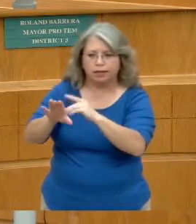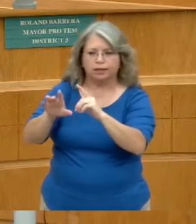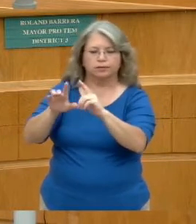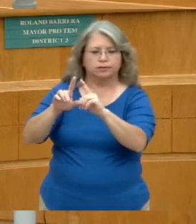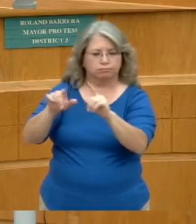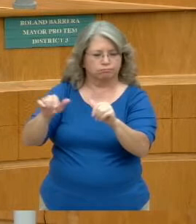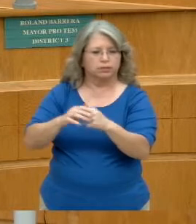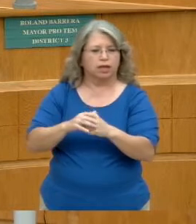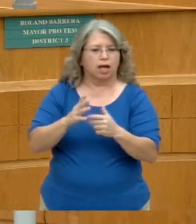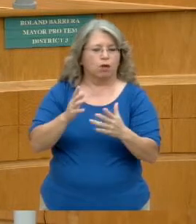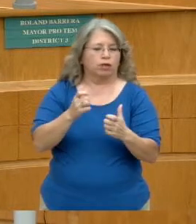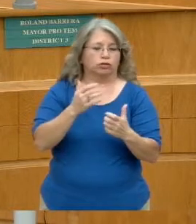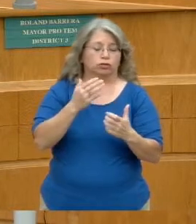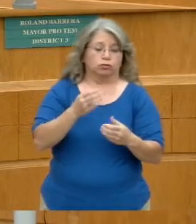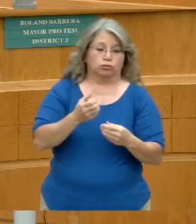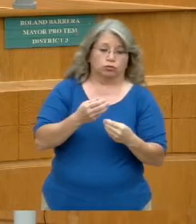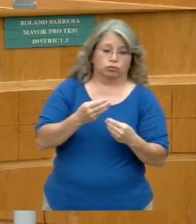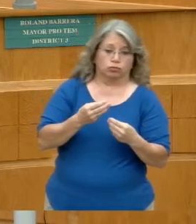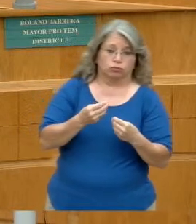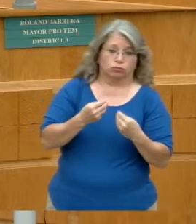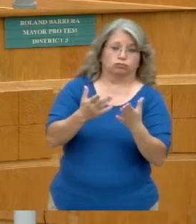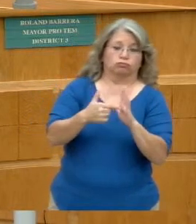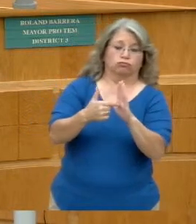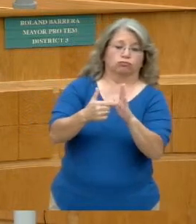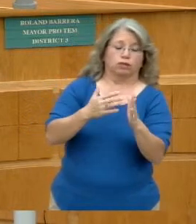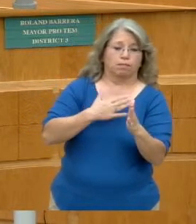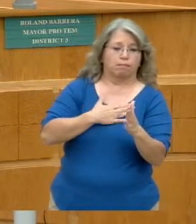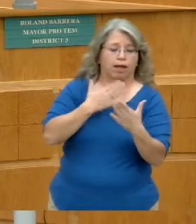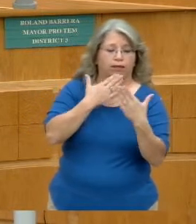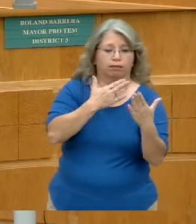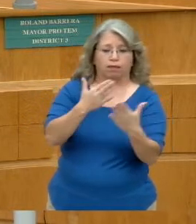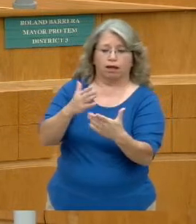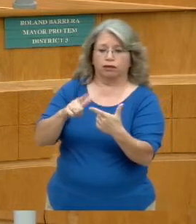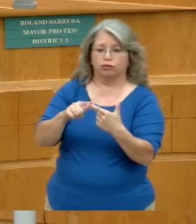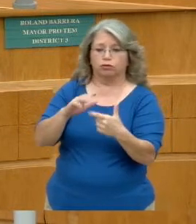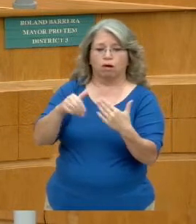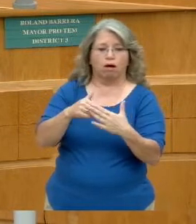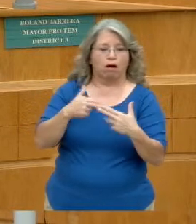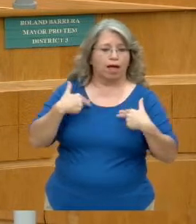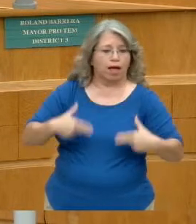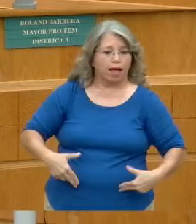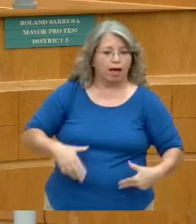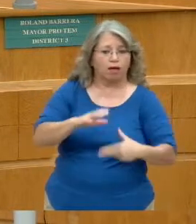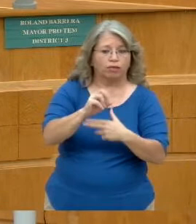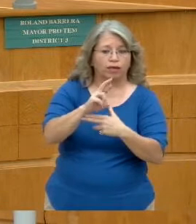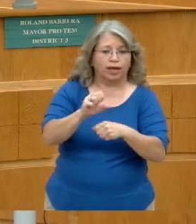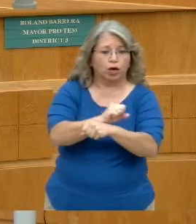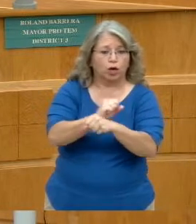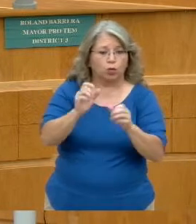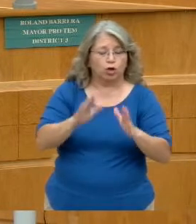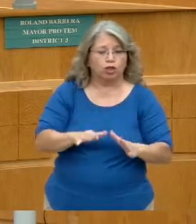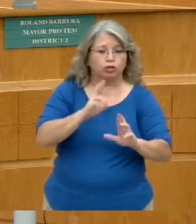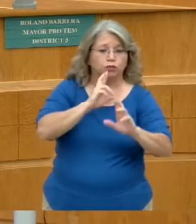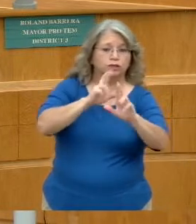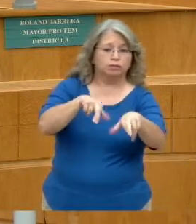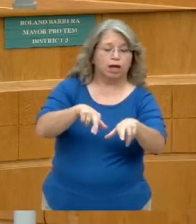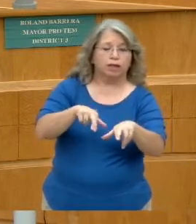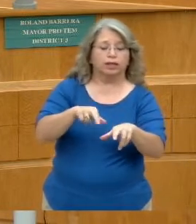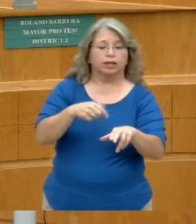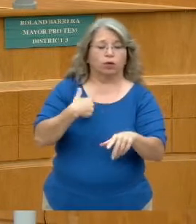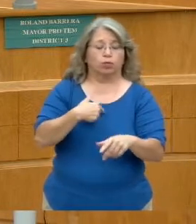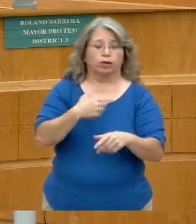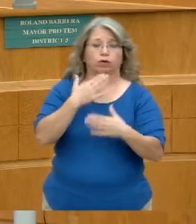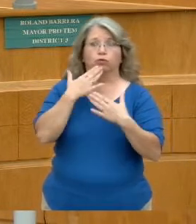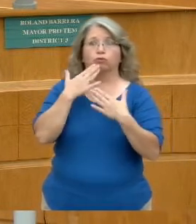to express my thankfulness to the healthcare workers who responded, and we're grateful that the one sailor from Security